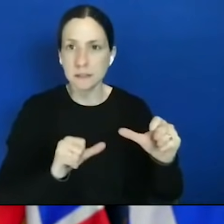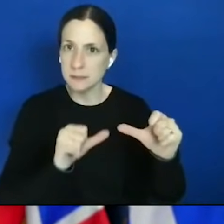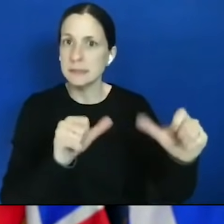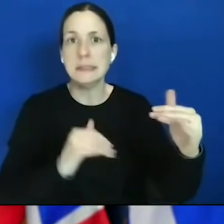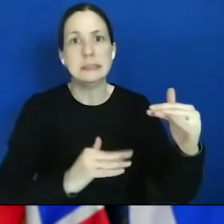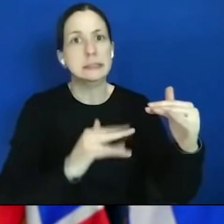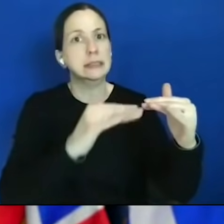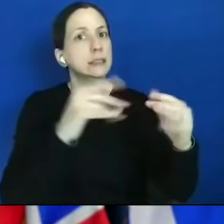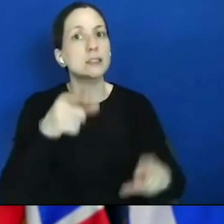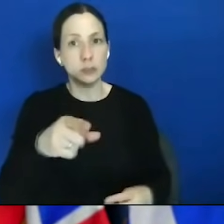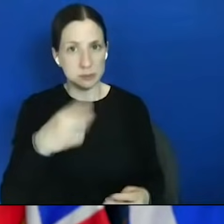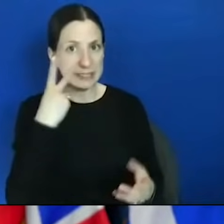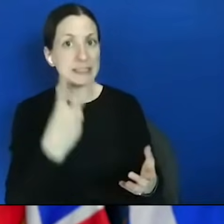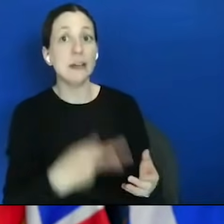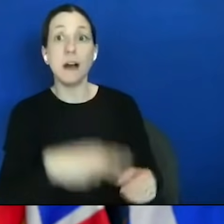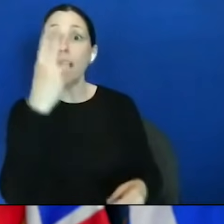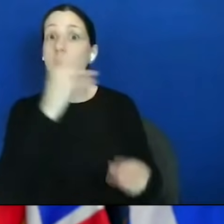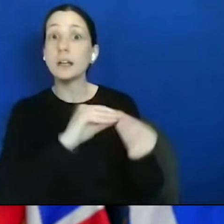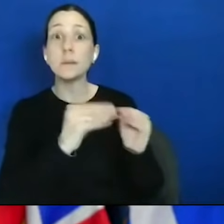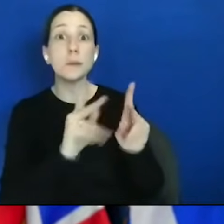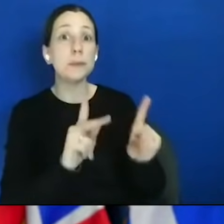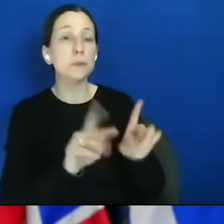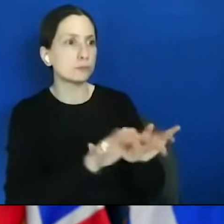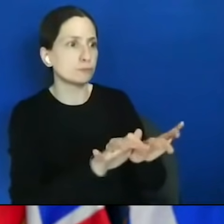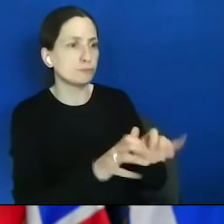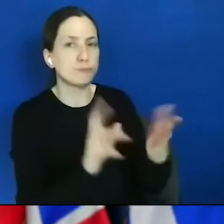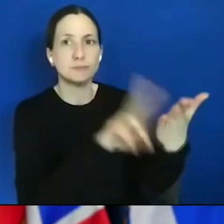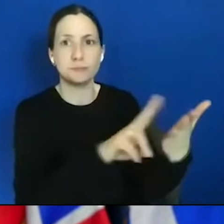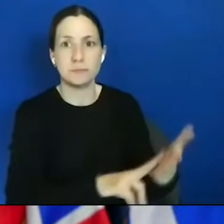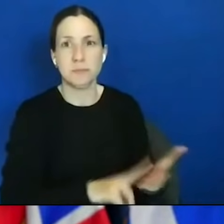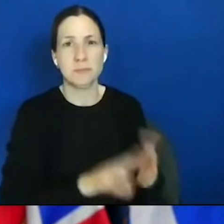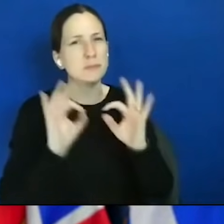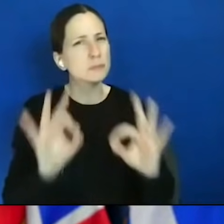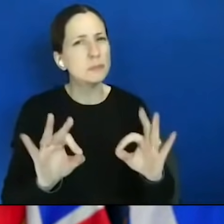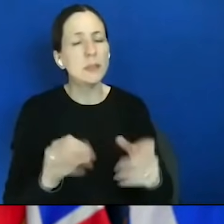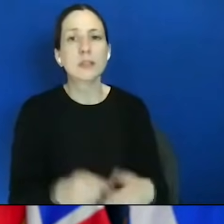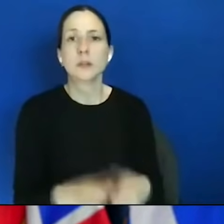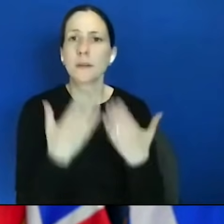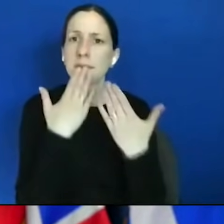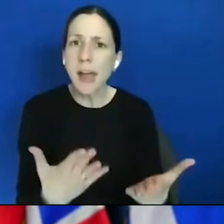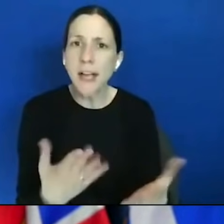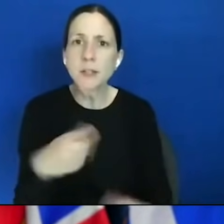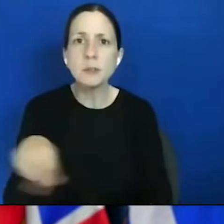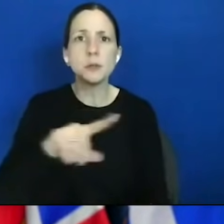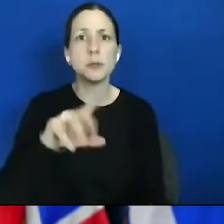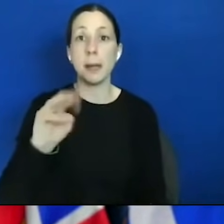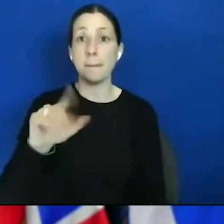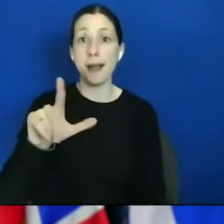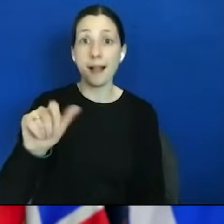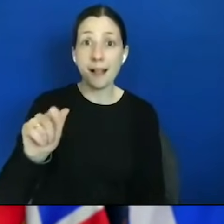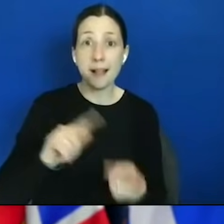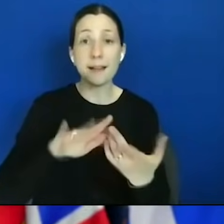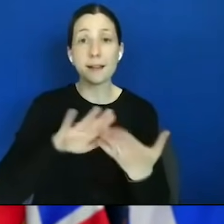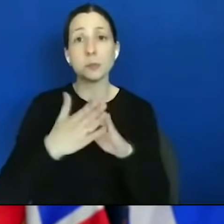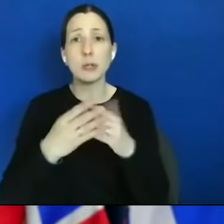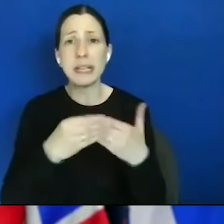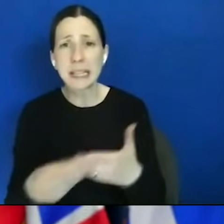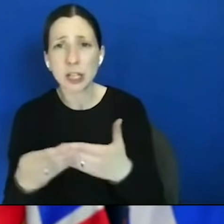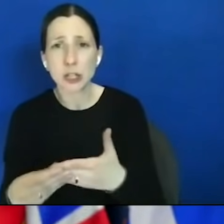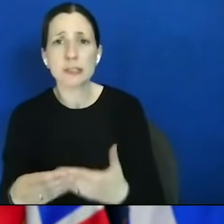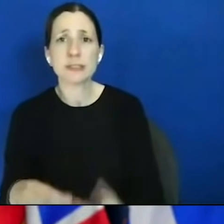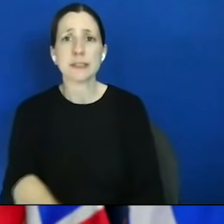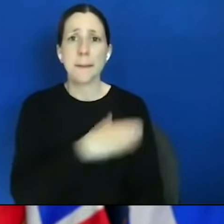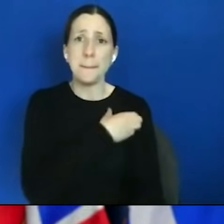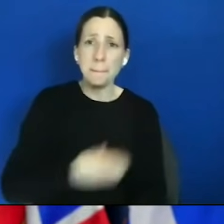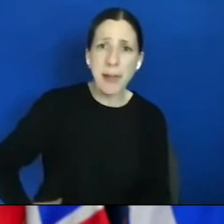and especially an increase in registration. We're very proud of the communities of MLAs and community leaders and the